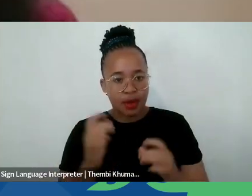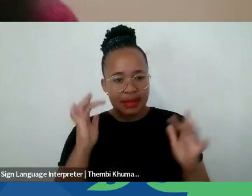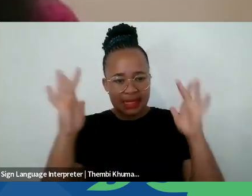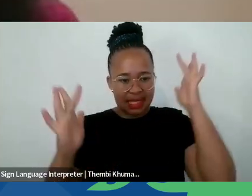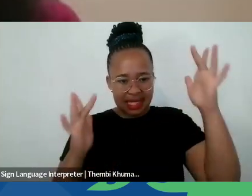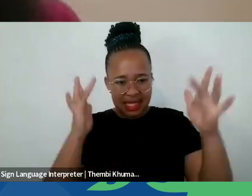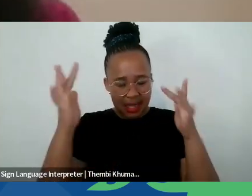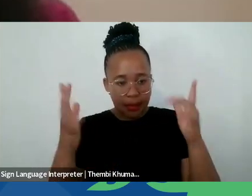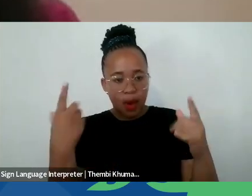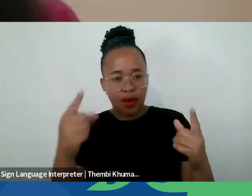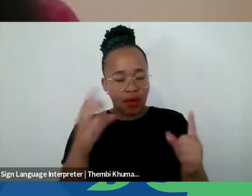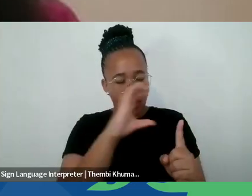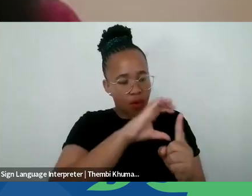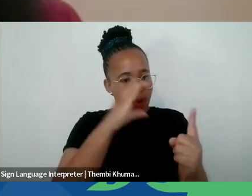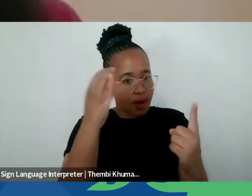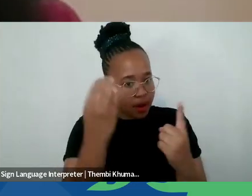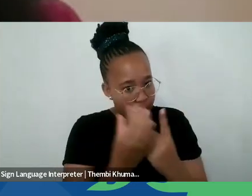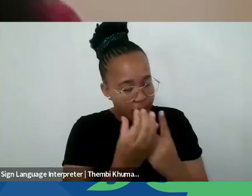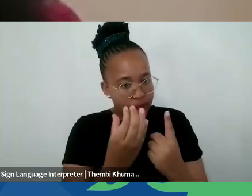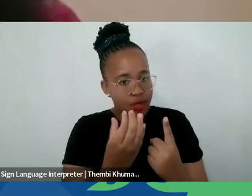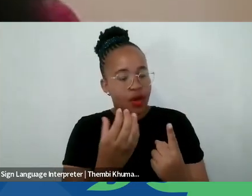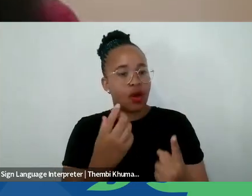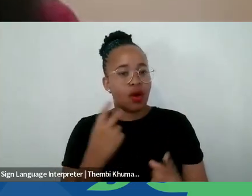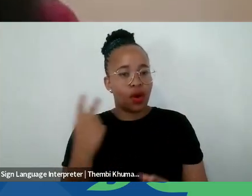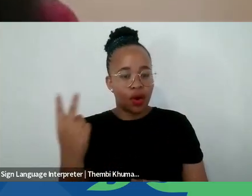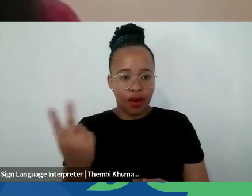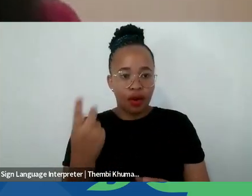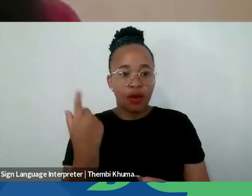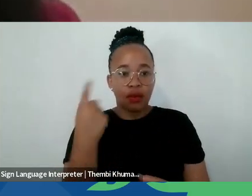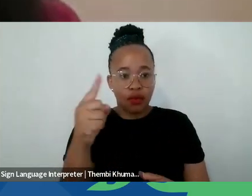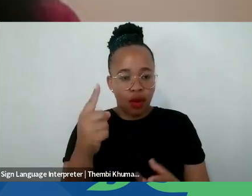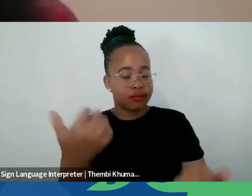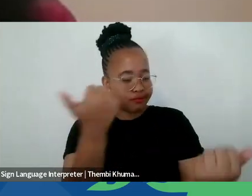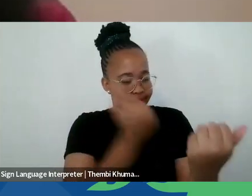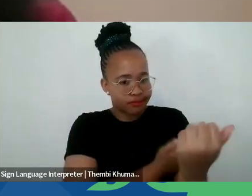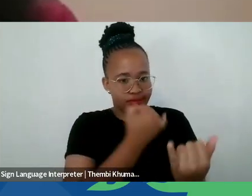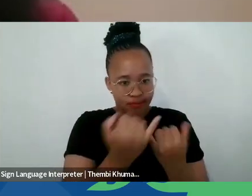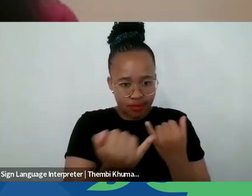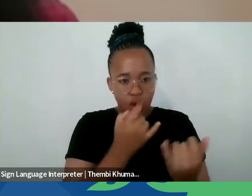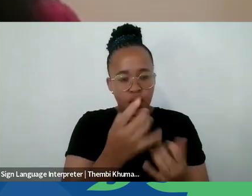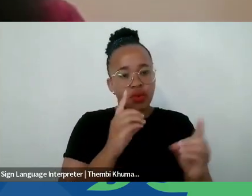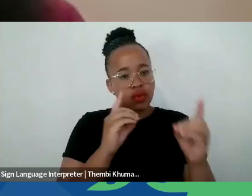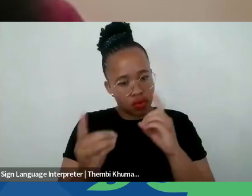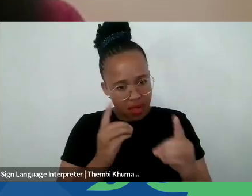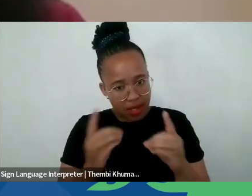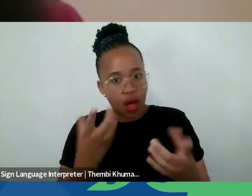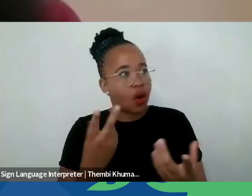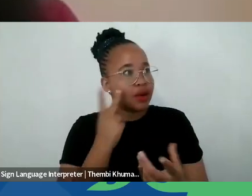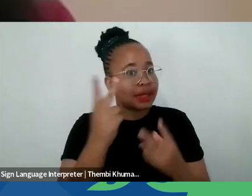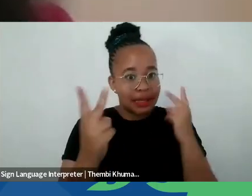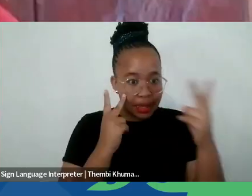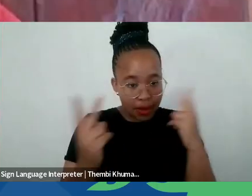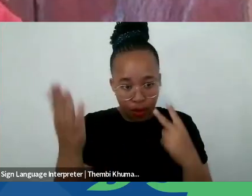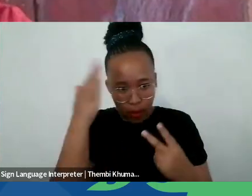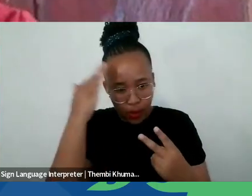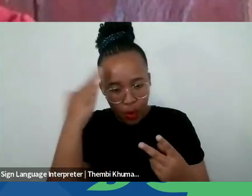to cultures and religion regarding sexualized drug use that you came across, and how did you work with